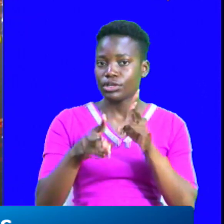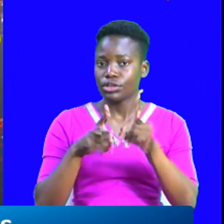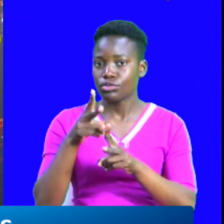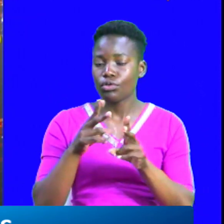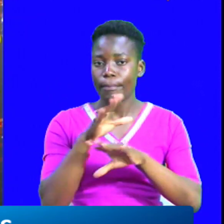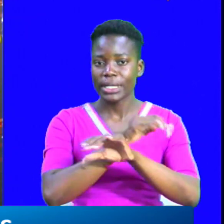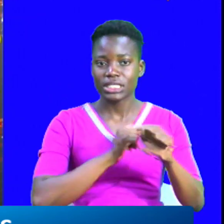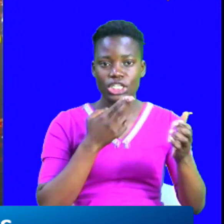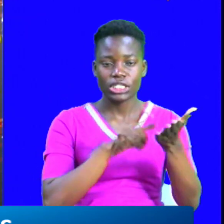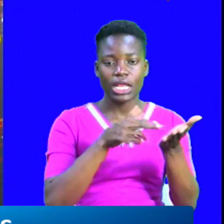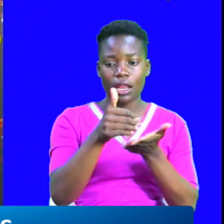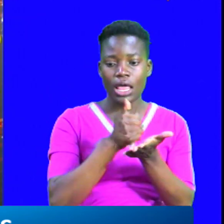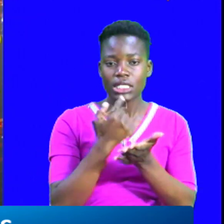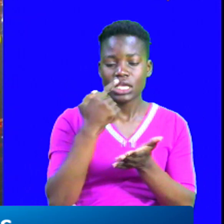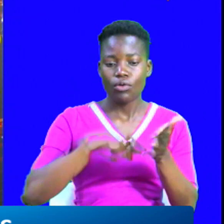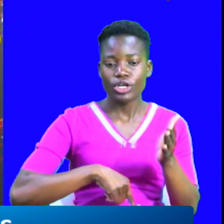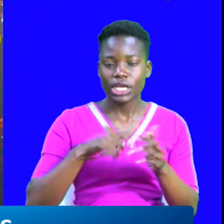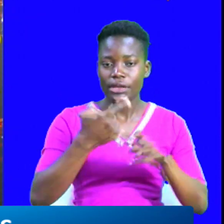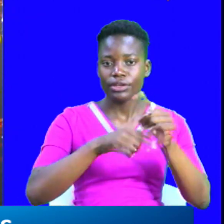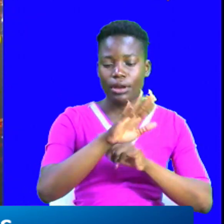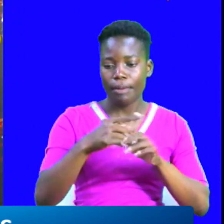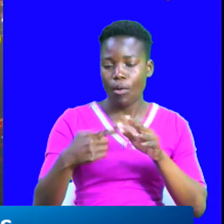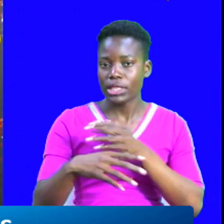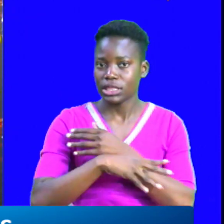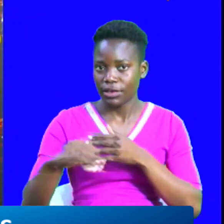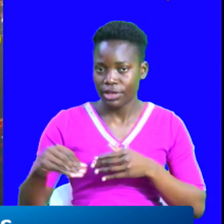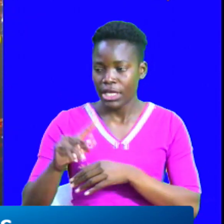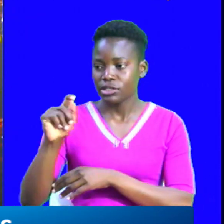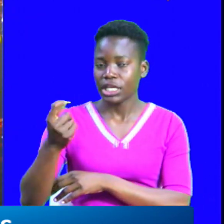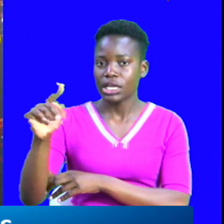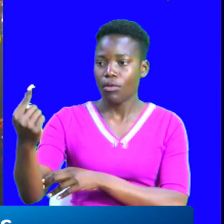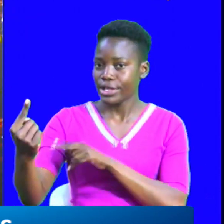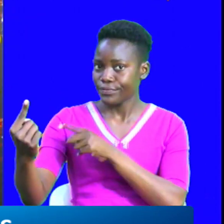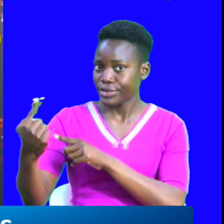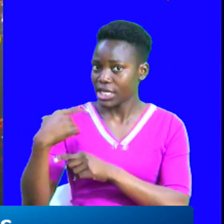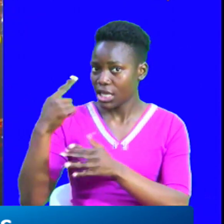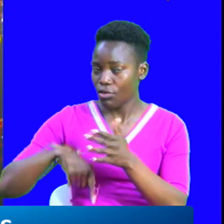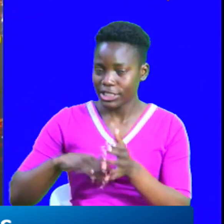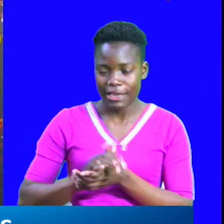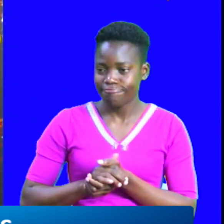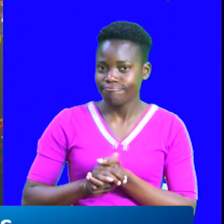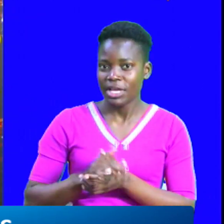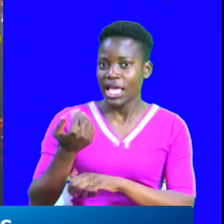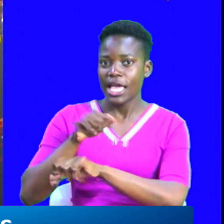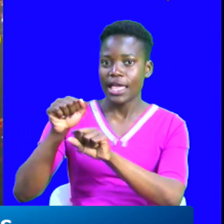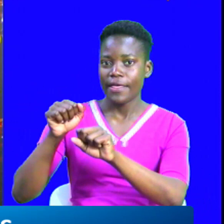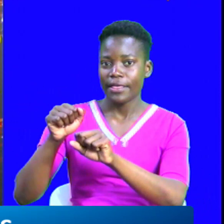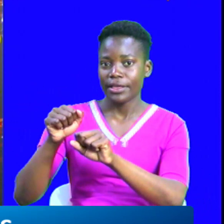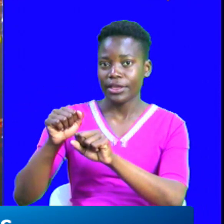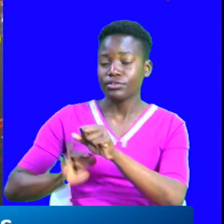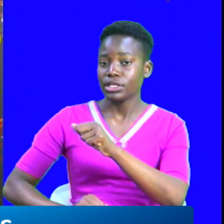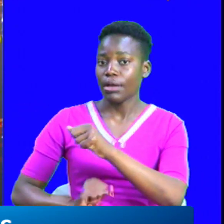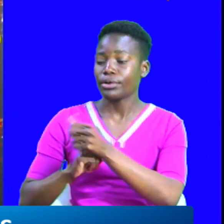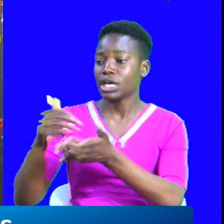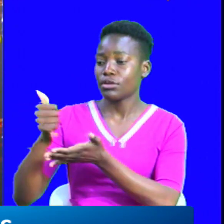results audited, saying their victory was snatched from them. Kenya Kwanza, on the other hand, lowered its guard, saying it would back an audit of